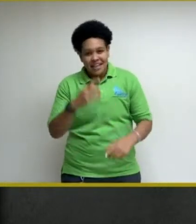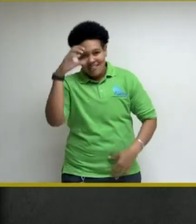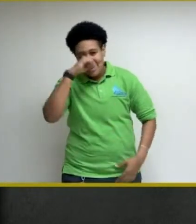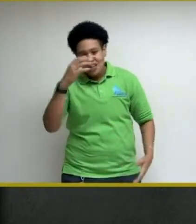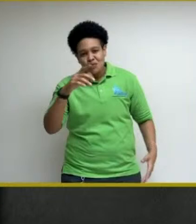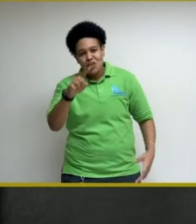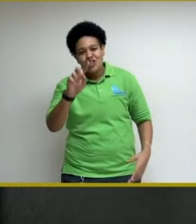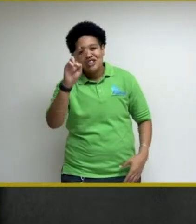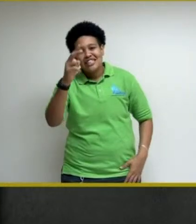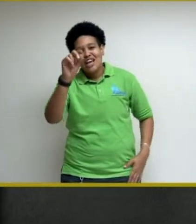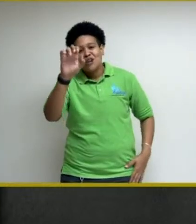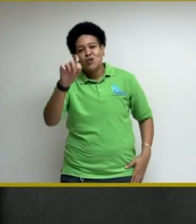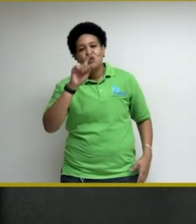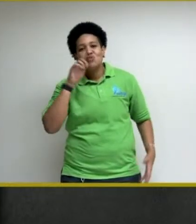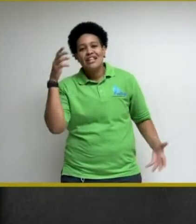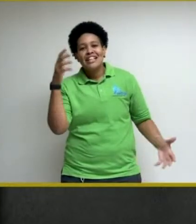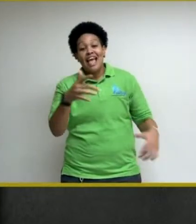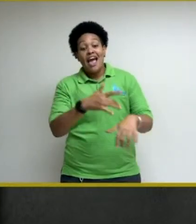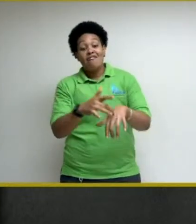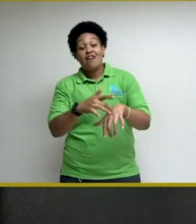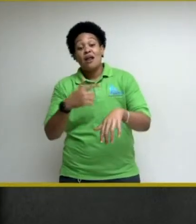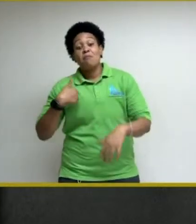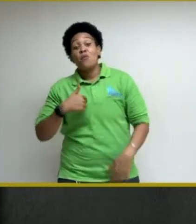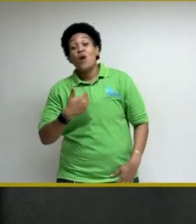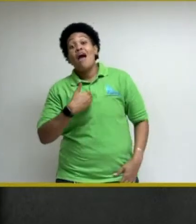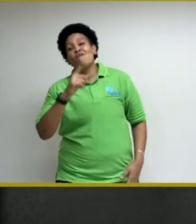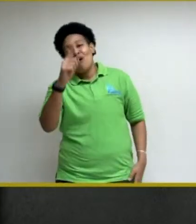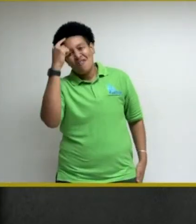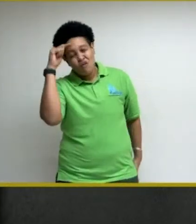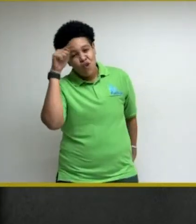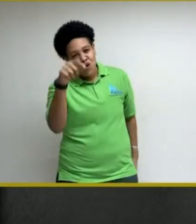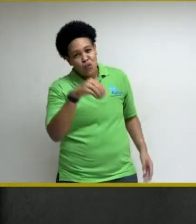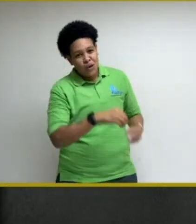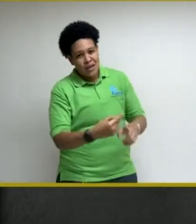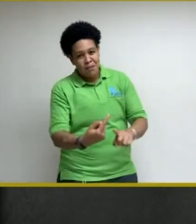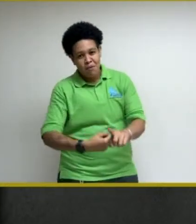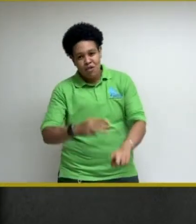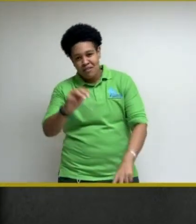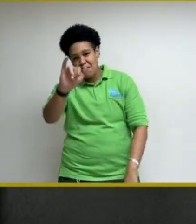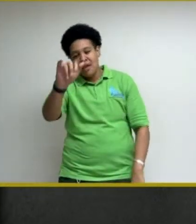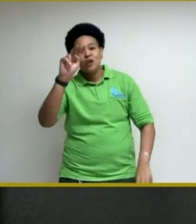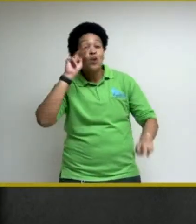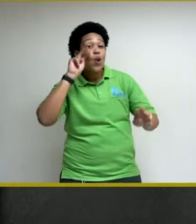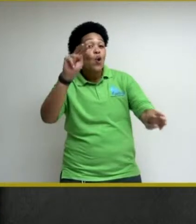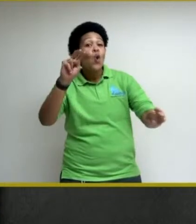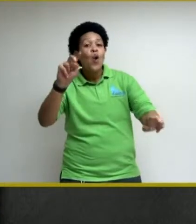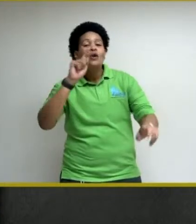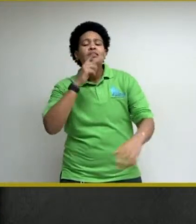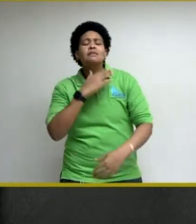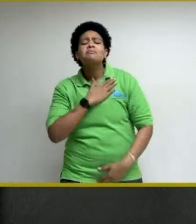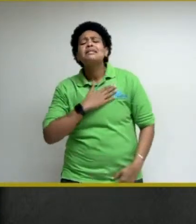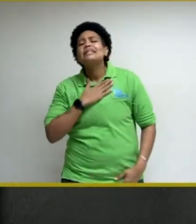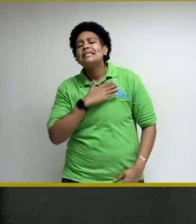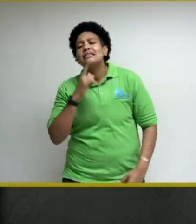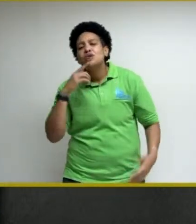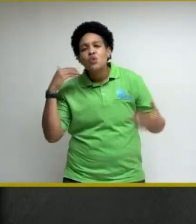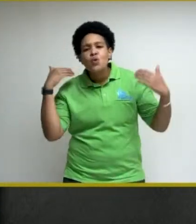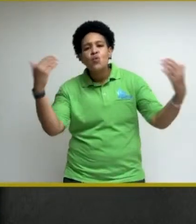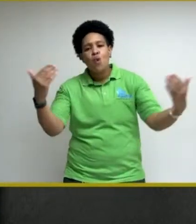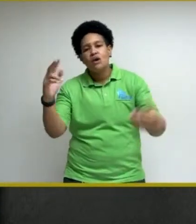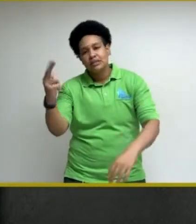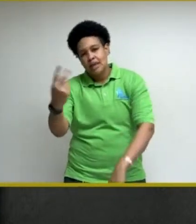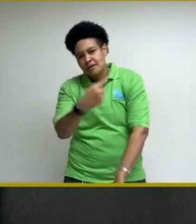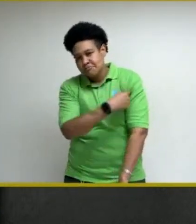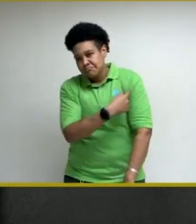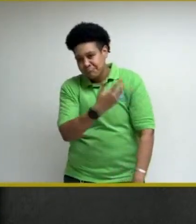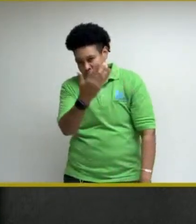Your second dose is here. We have one for you in the month of May. So look out and please go get your second